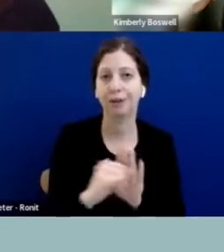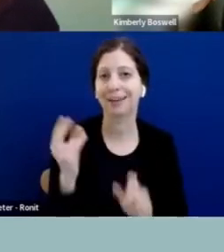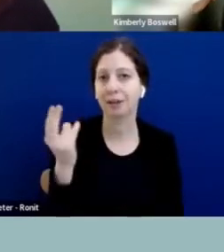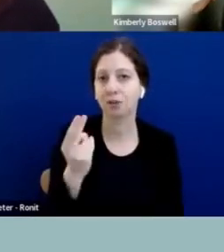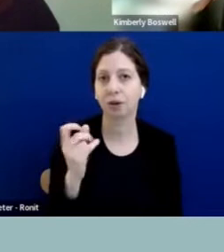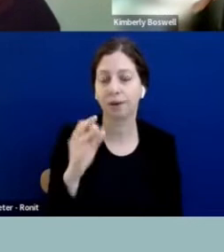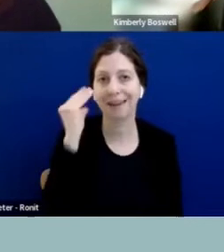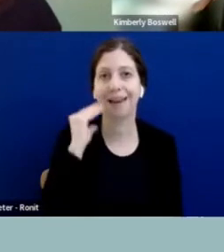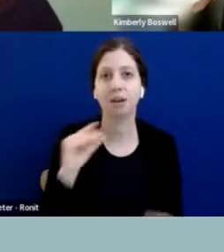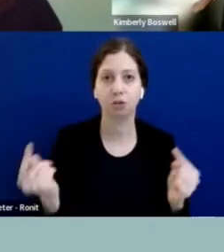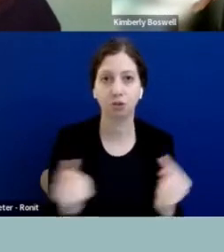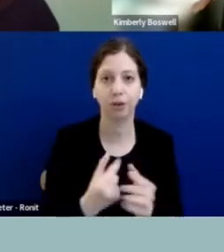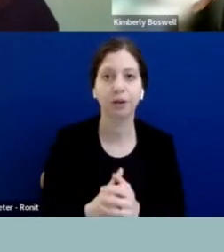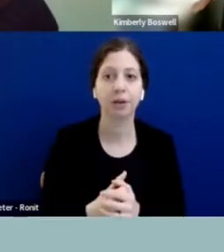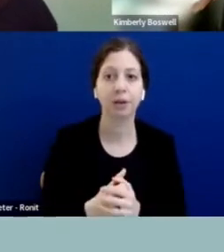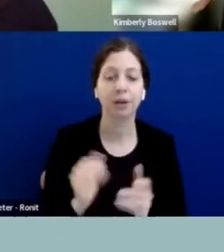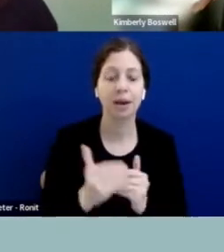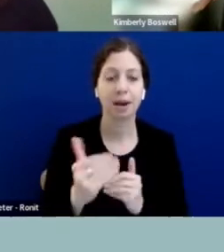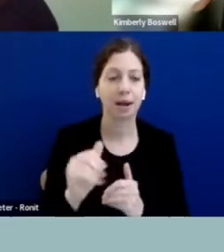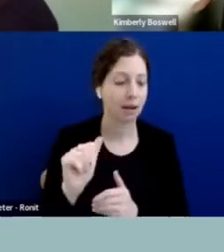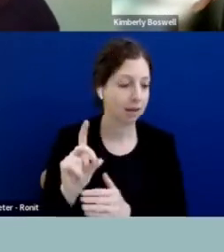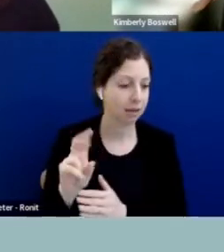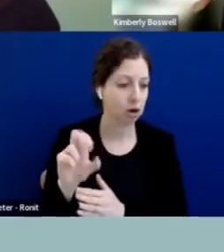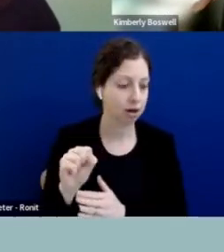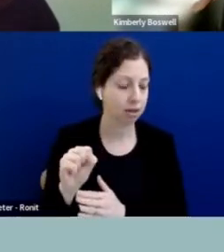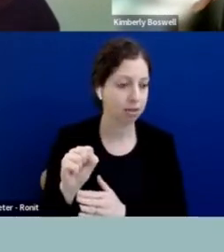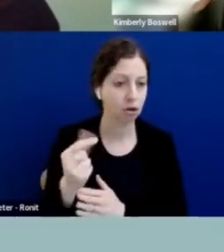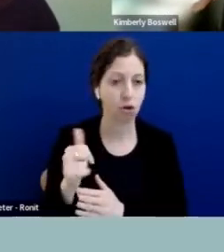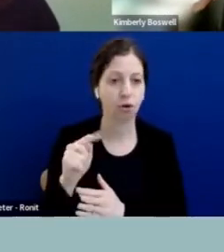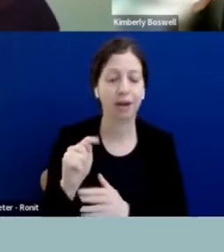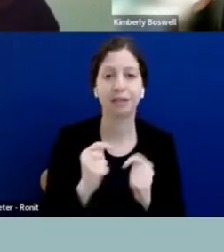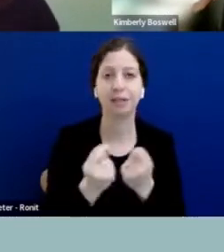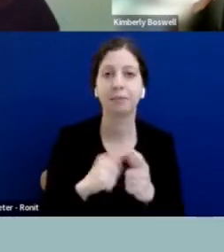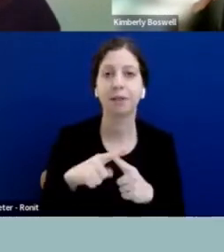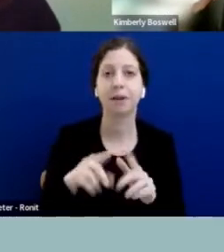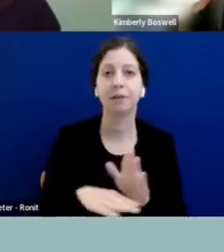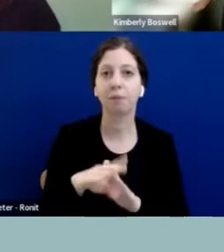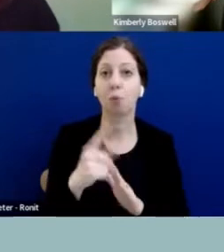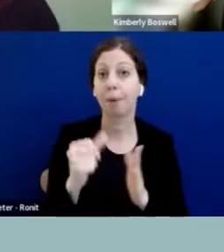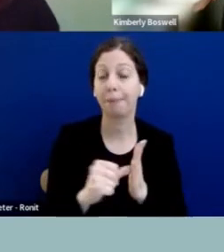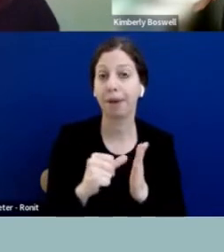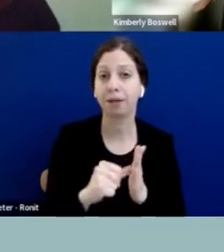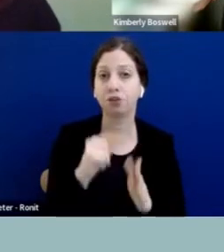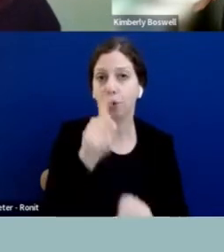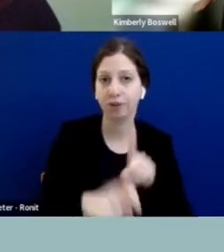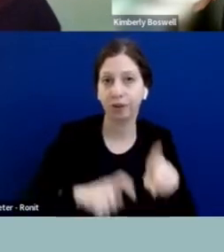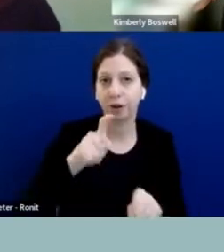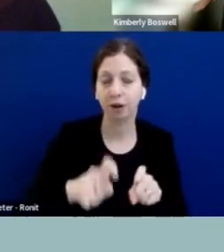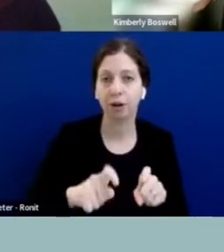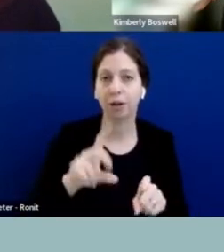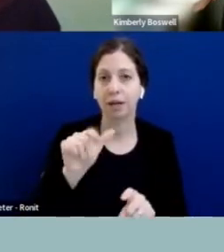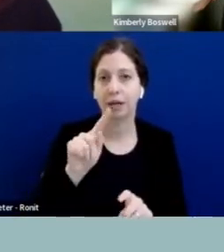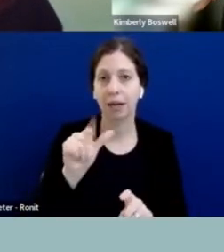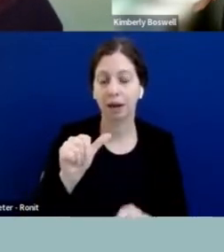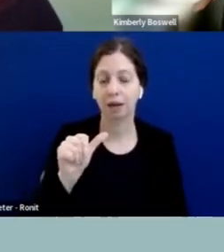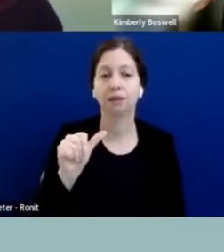of a head injury. Next, the ADRS grant team then developed a one-page questionnaire, it's a data